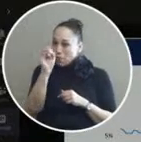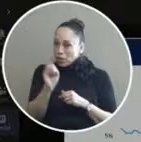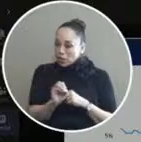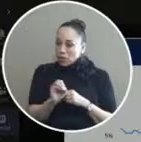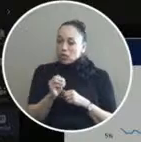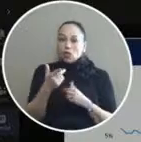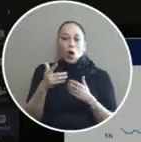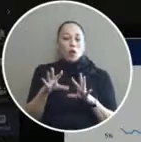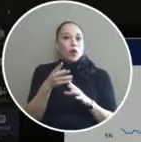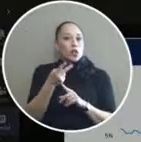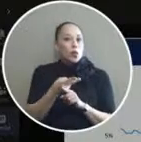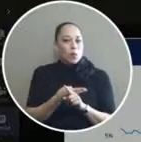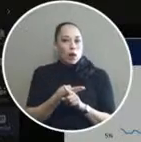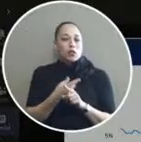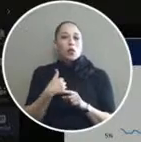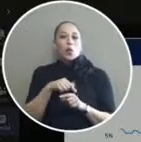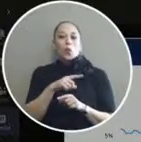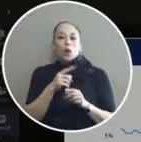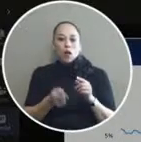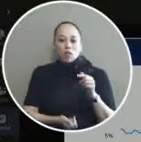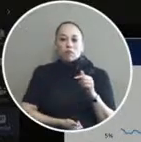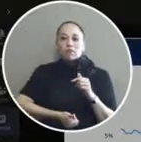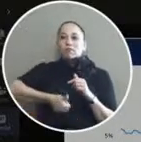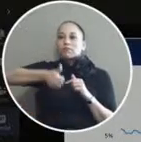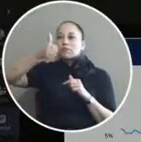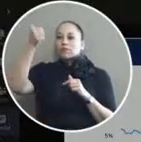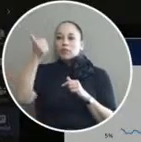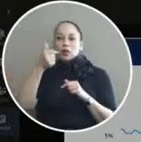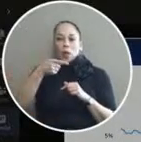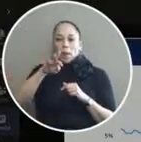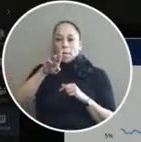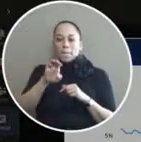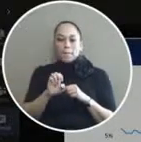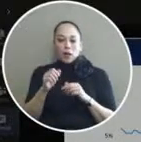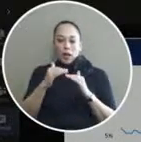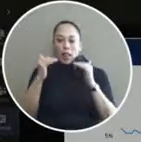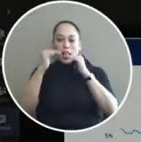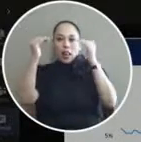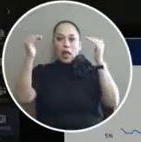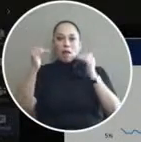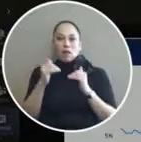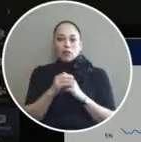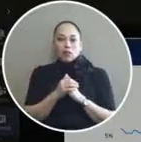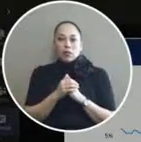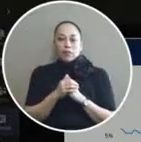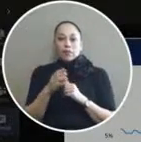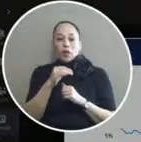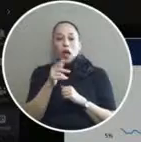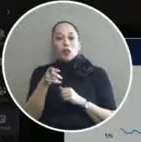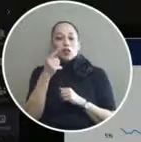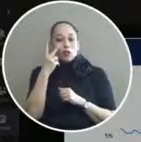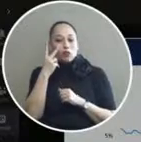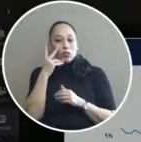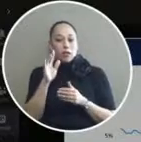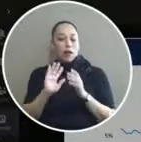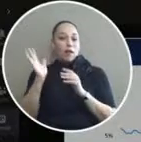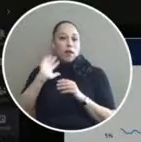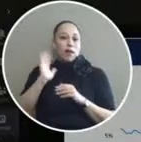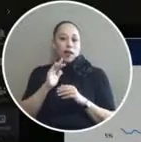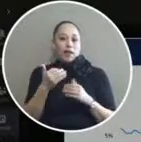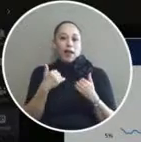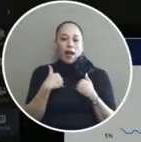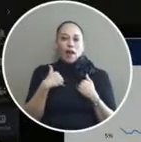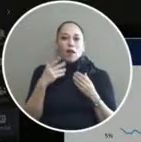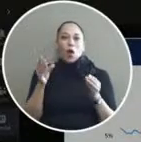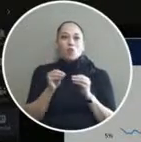So already in 2 months, we went up beyond the pre-Great Recession levels. And you see that even back then, it took us 1.5